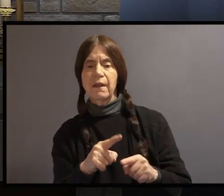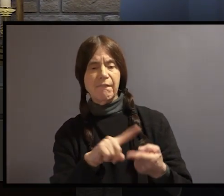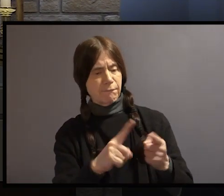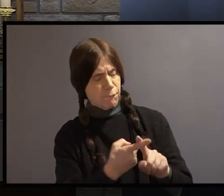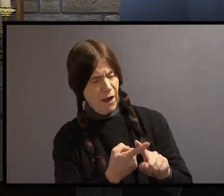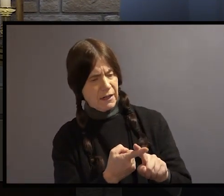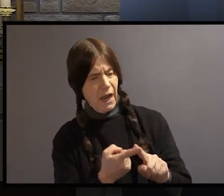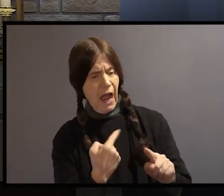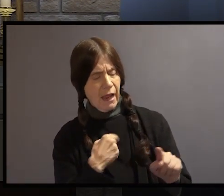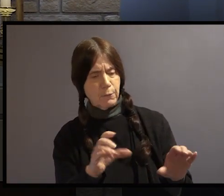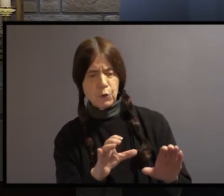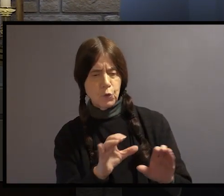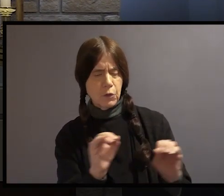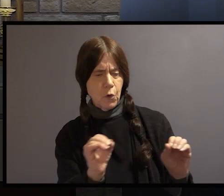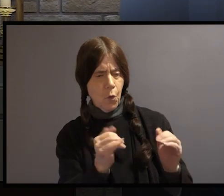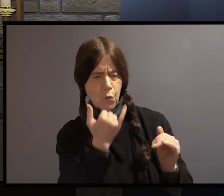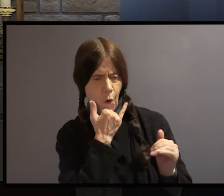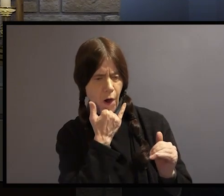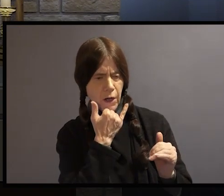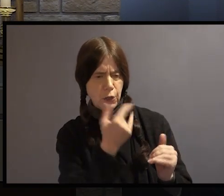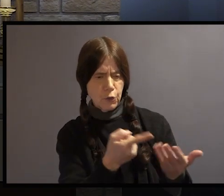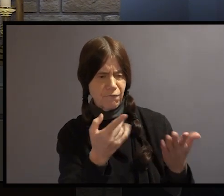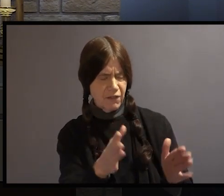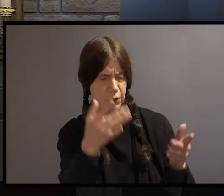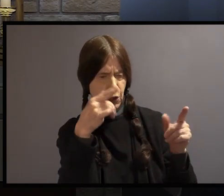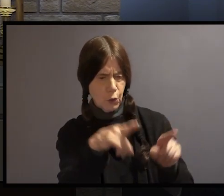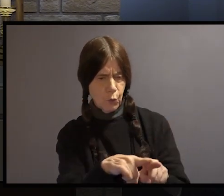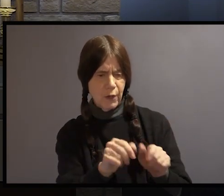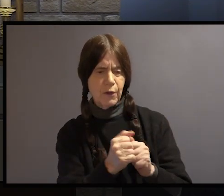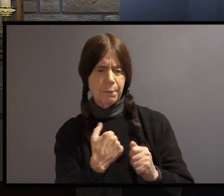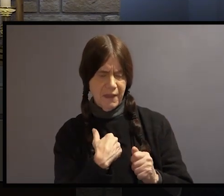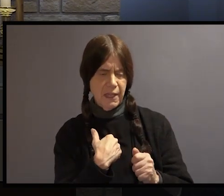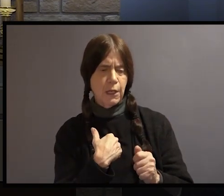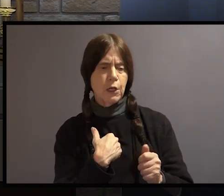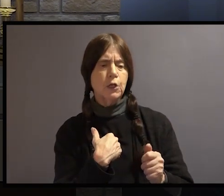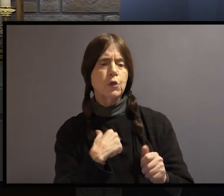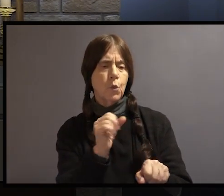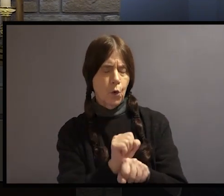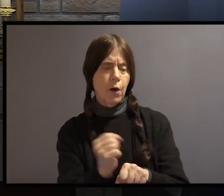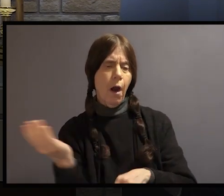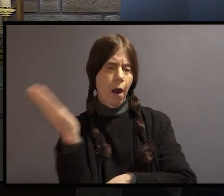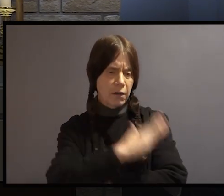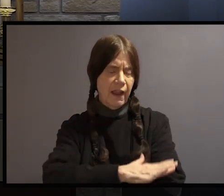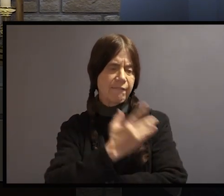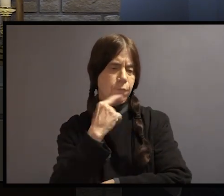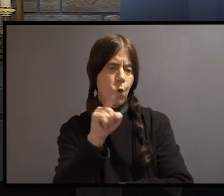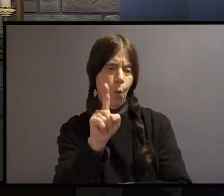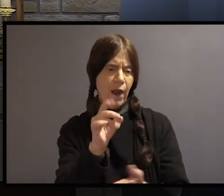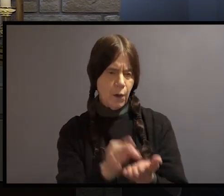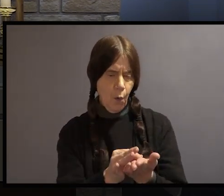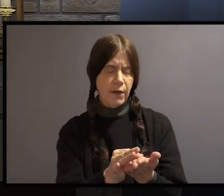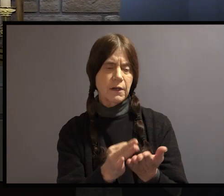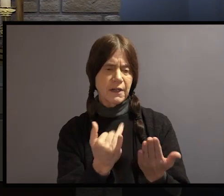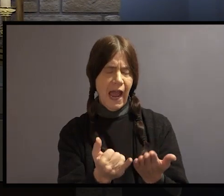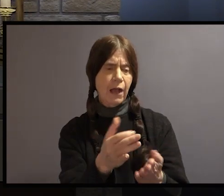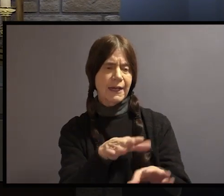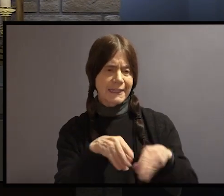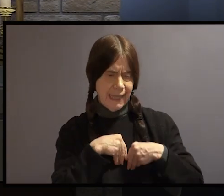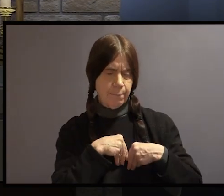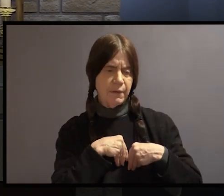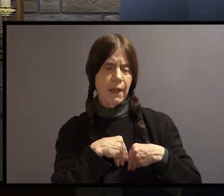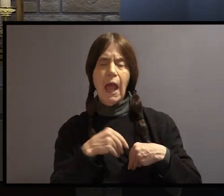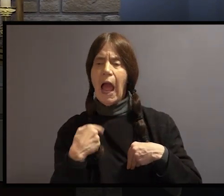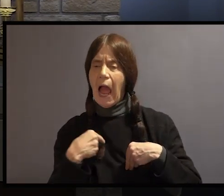'Friend, I am doing you no wrong. Did you not agree with me for a denarius? Take what belongs to you and go.